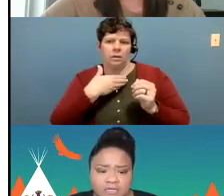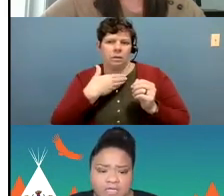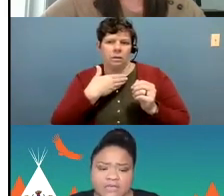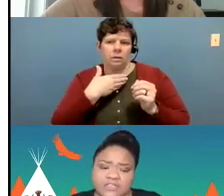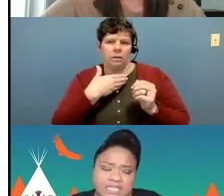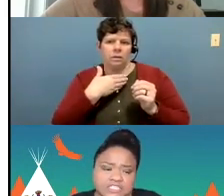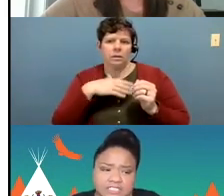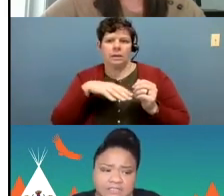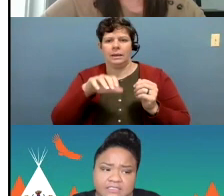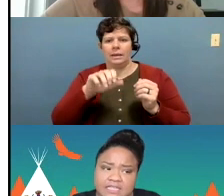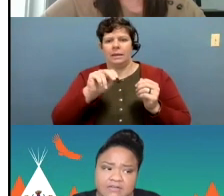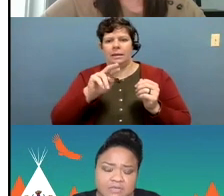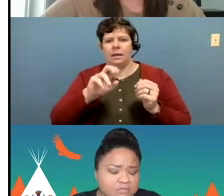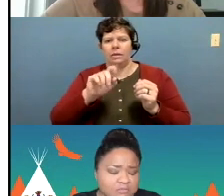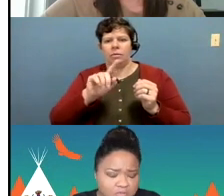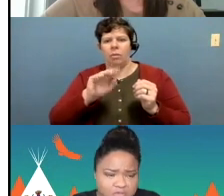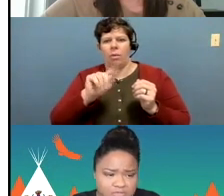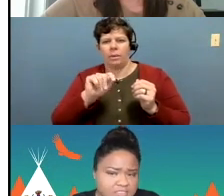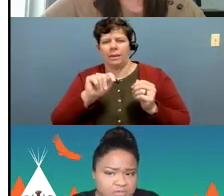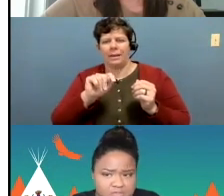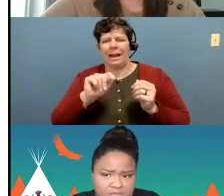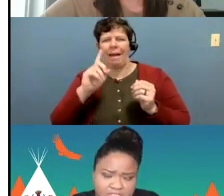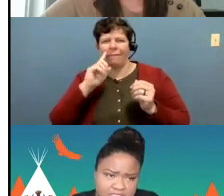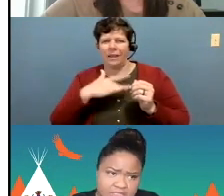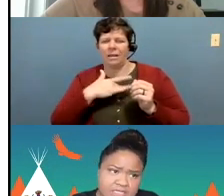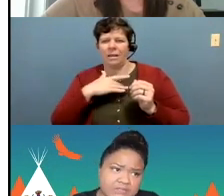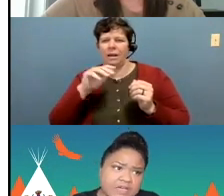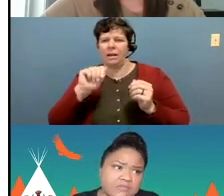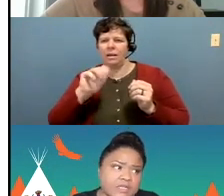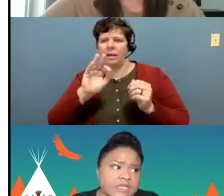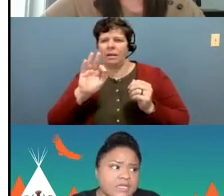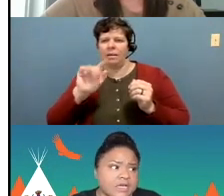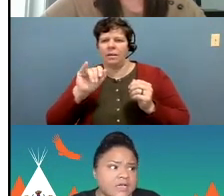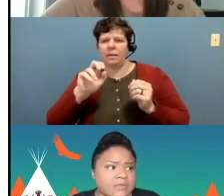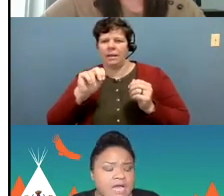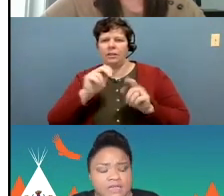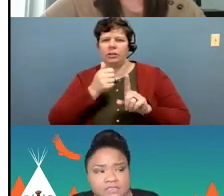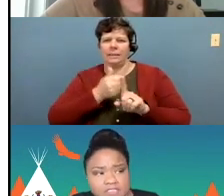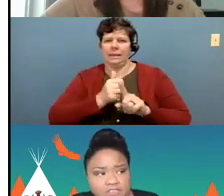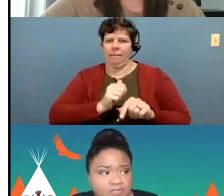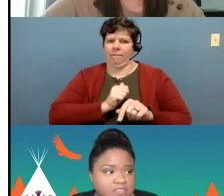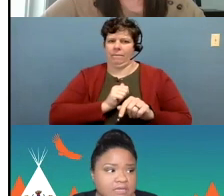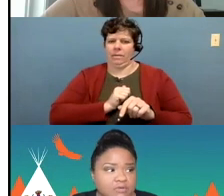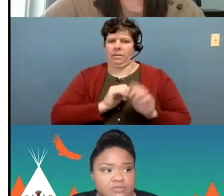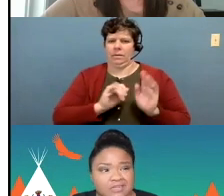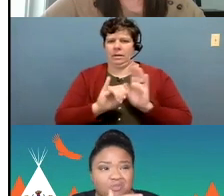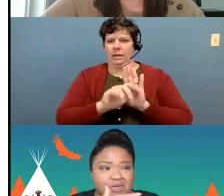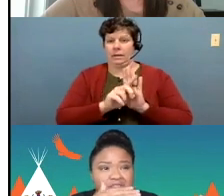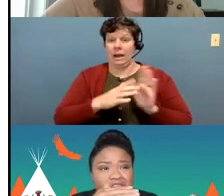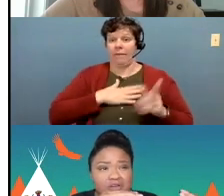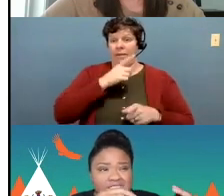enrollment. Affiliation sounds like that would be the appropriate place to put them if they self-identify, but I have a sister, for example, who's